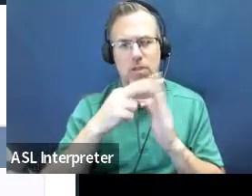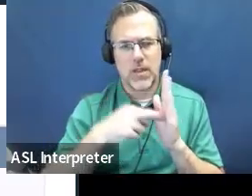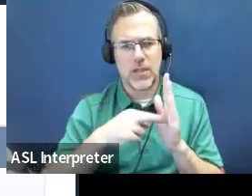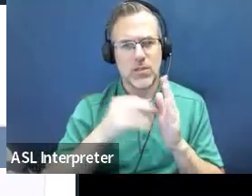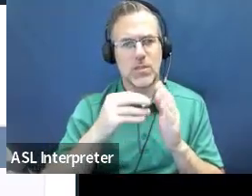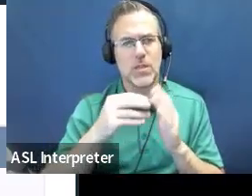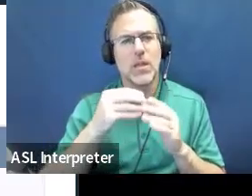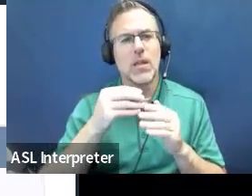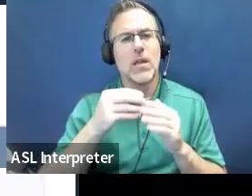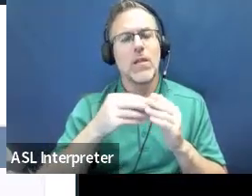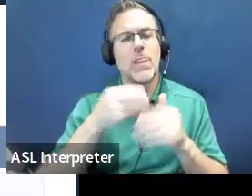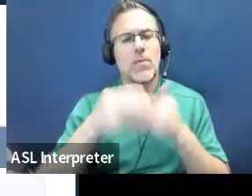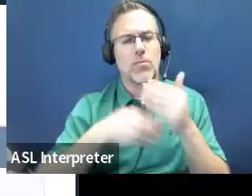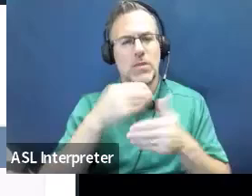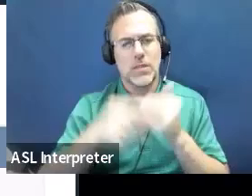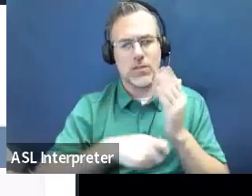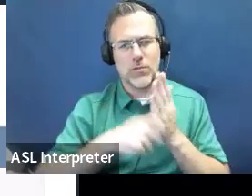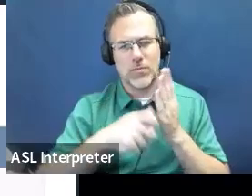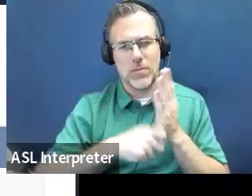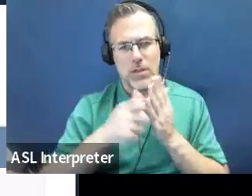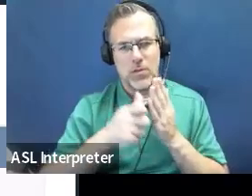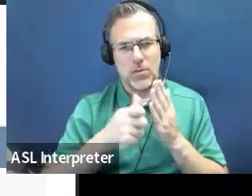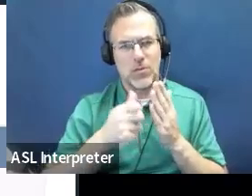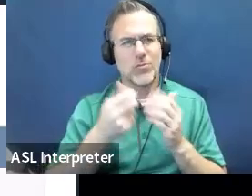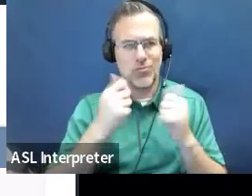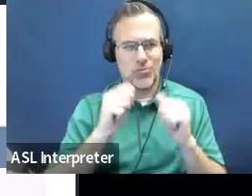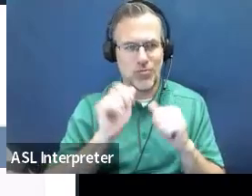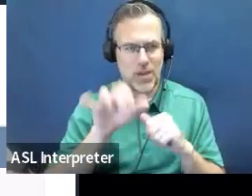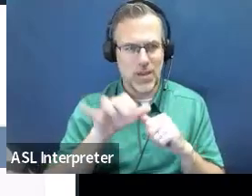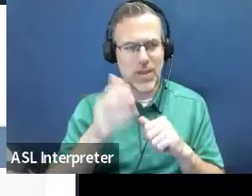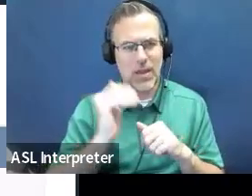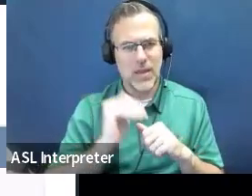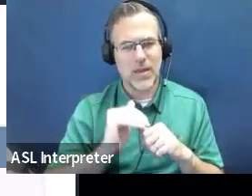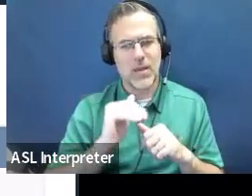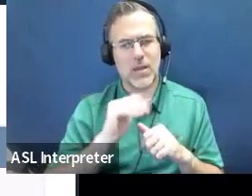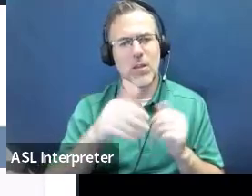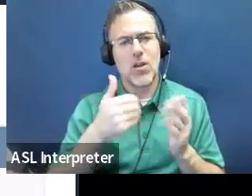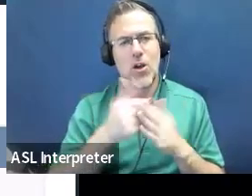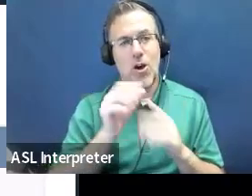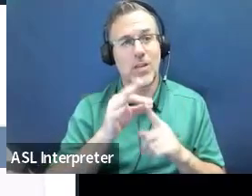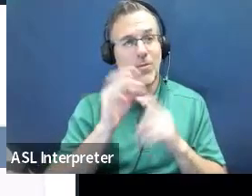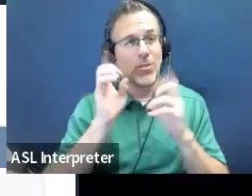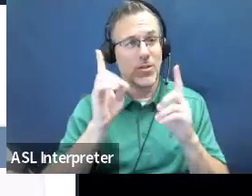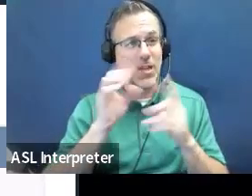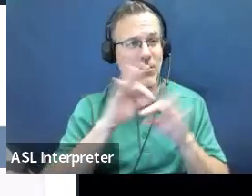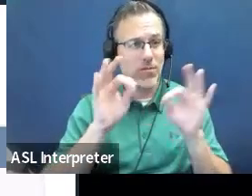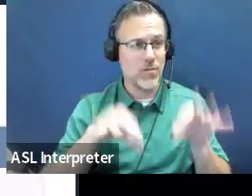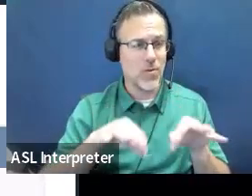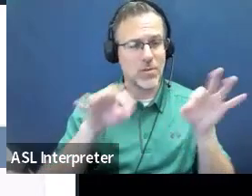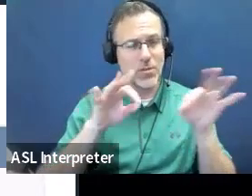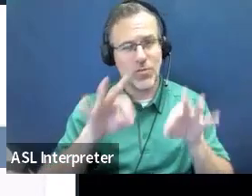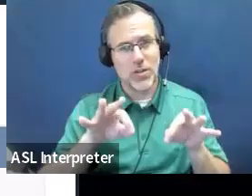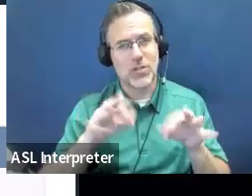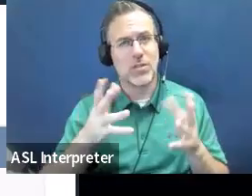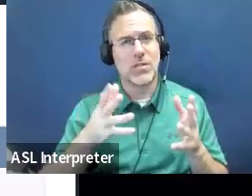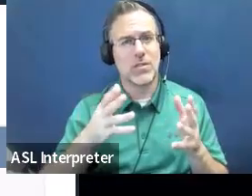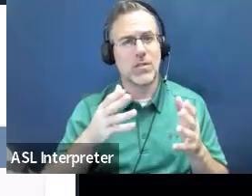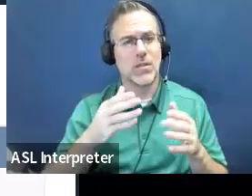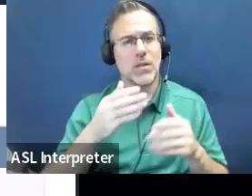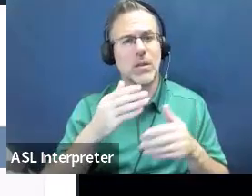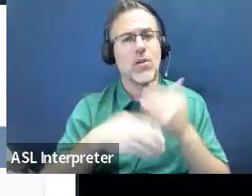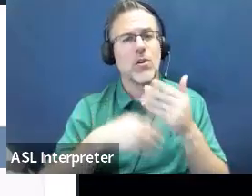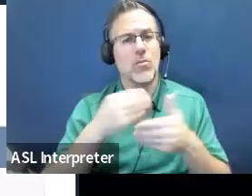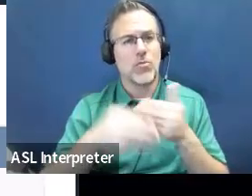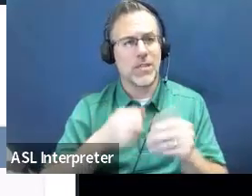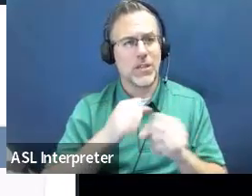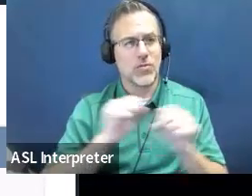manual, awesome resource. If you haven't used it, try it out. All the special ed forms, instructions, directions. Procedural